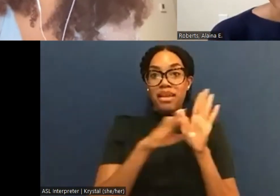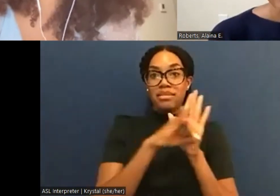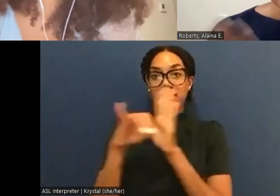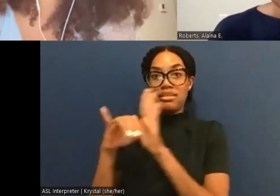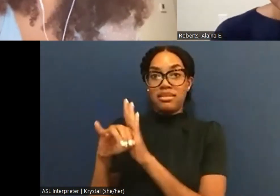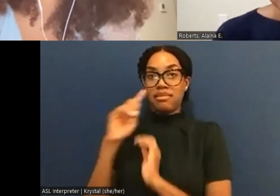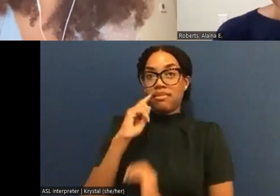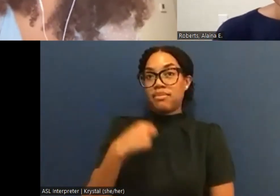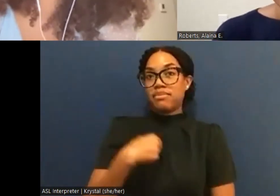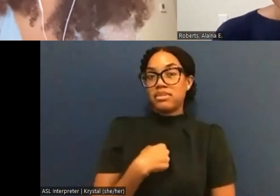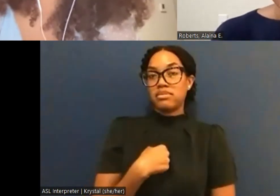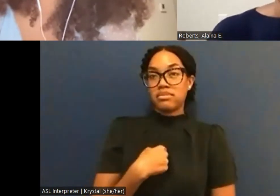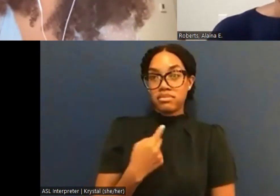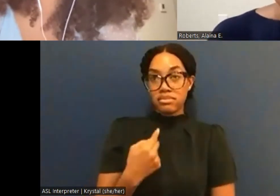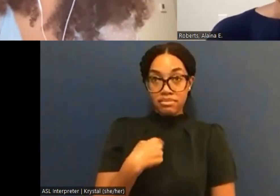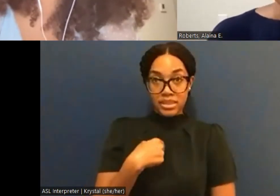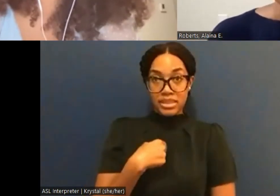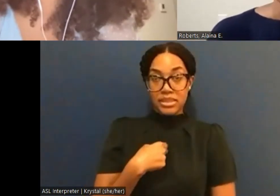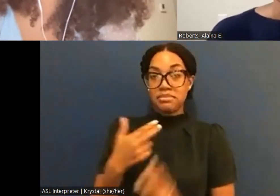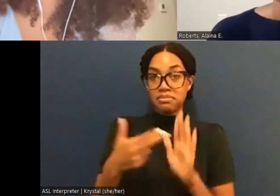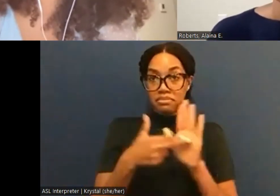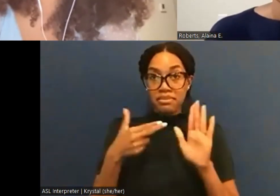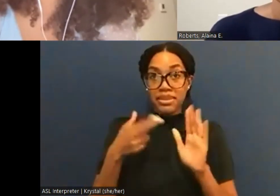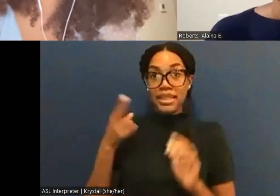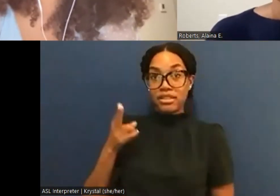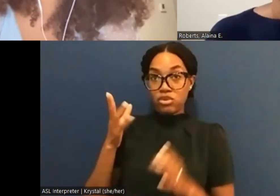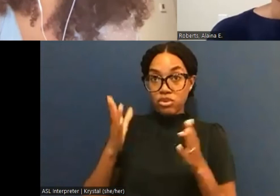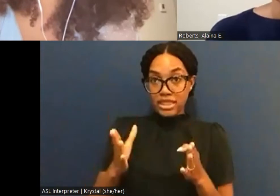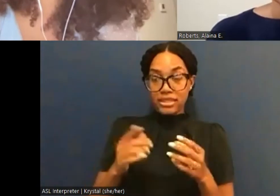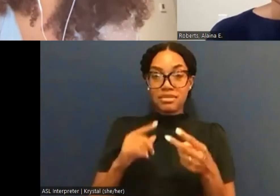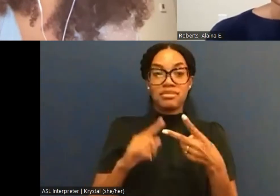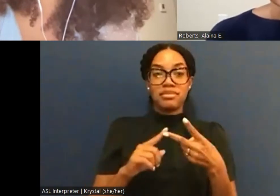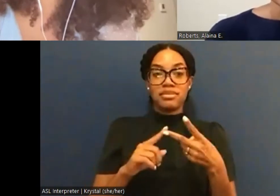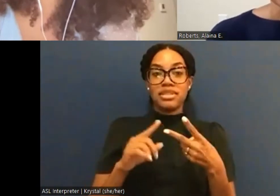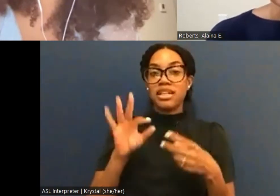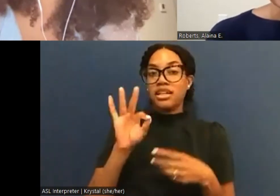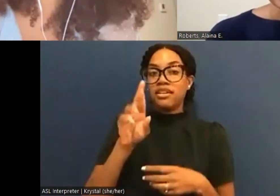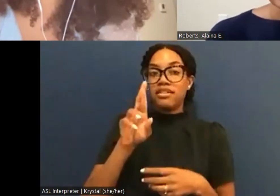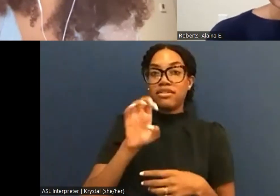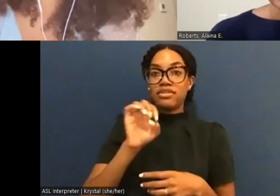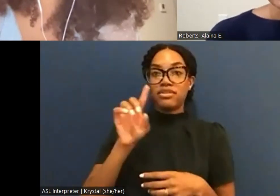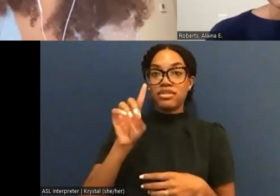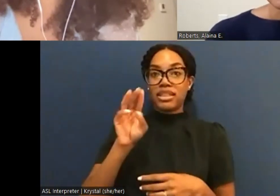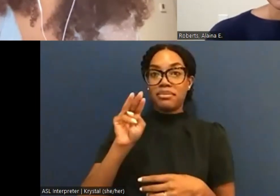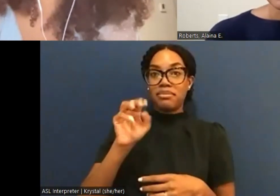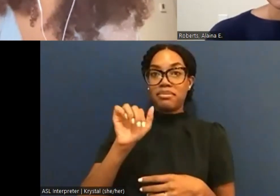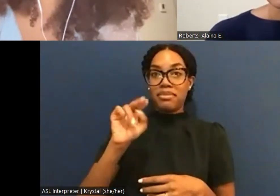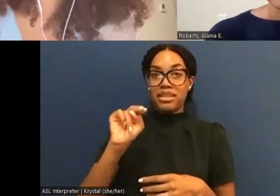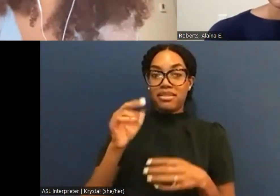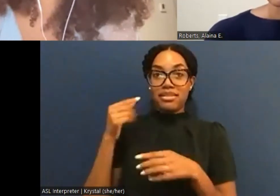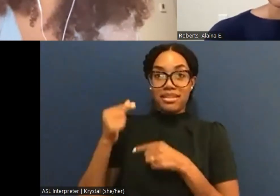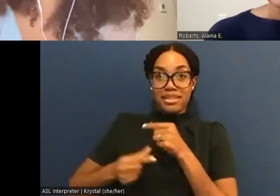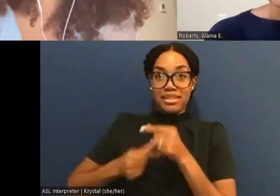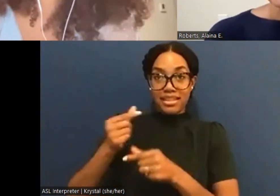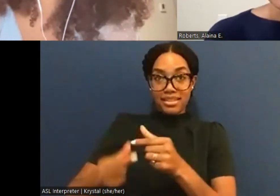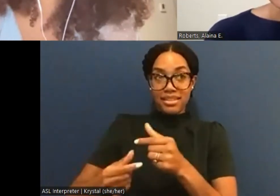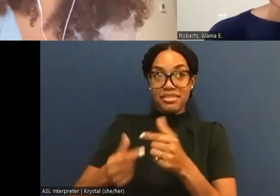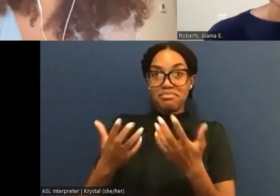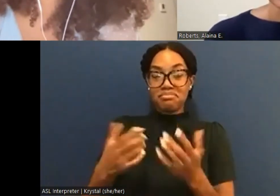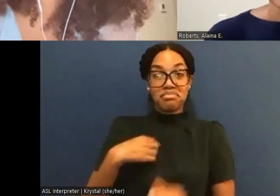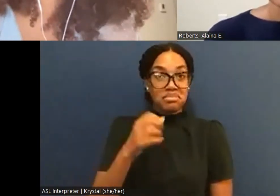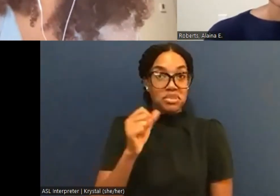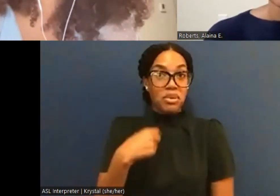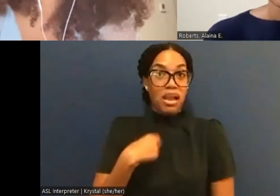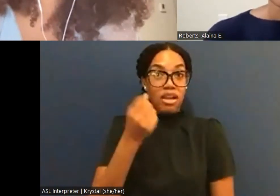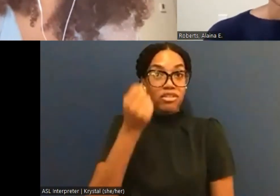So I'm a historian. I'm also a freedman descendant. And so as a freedman descendant, I understand that, you know, reparations, as